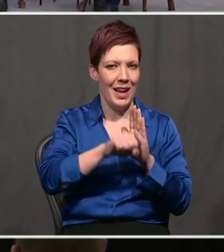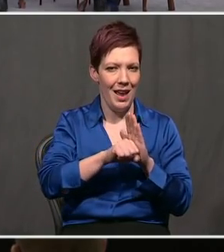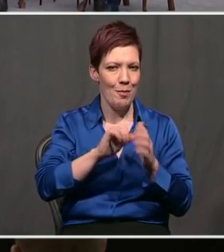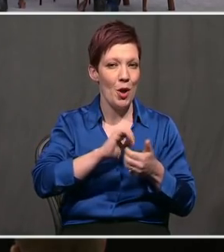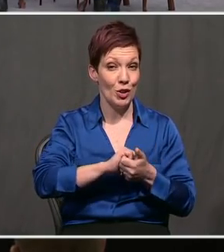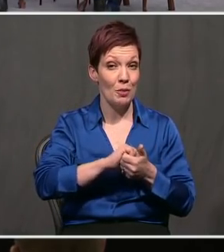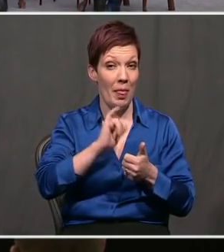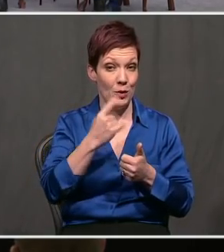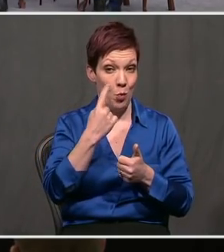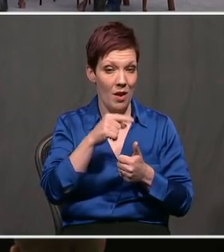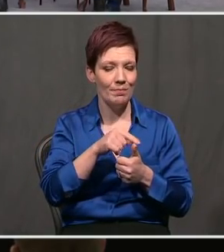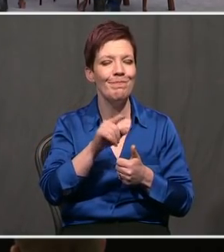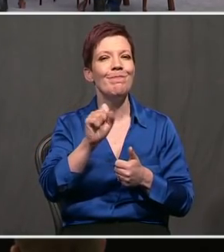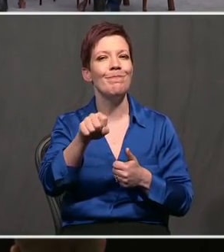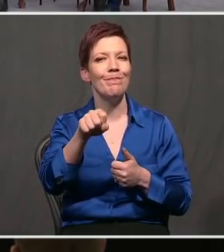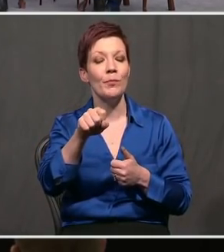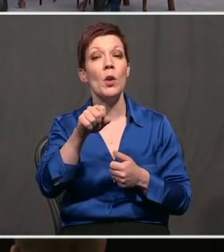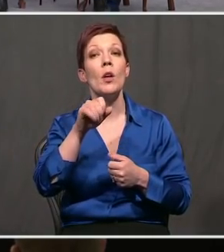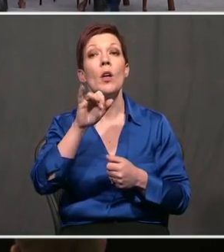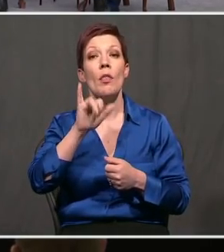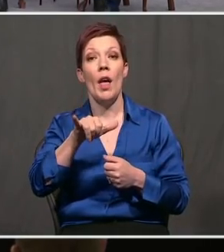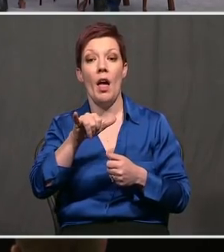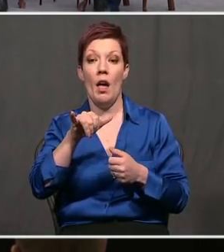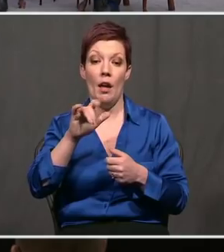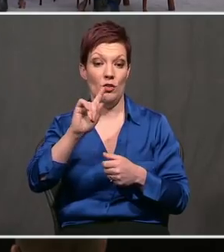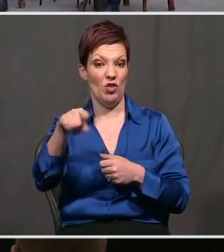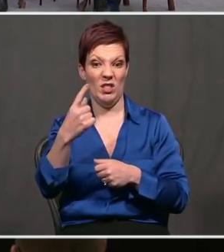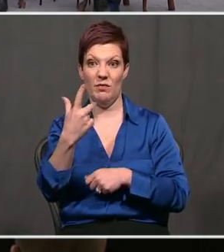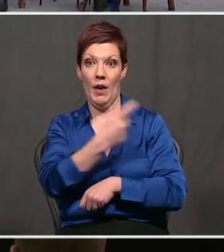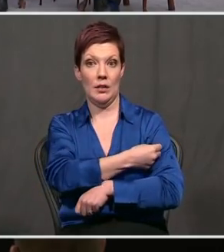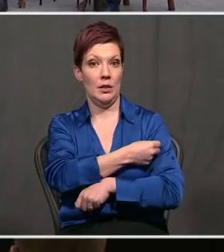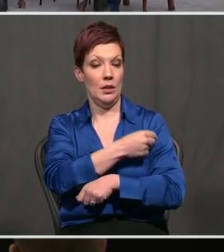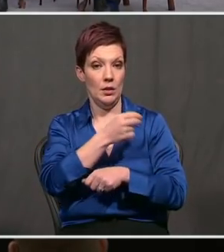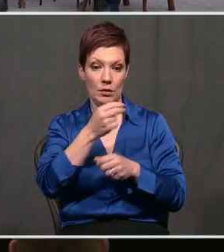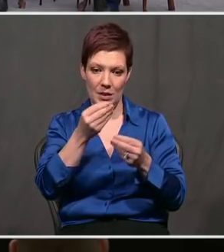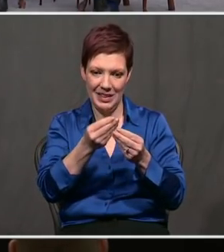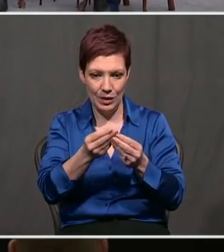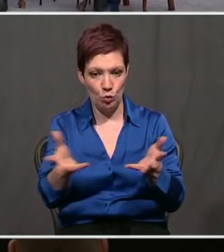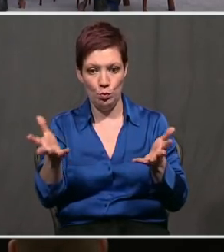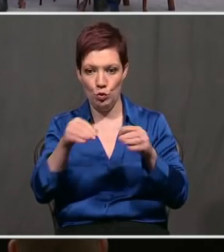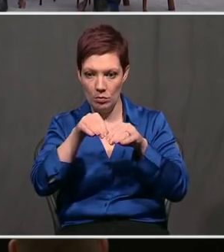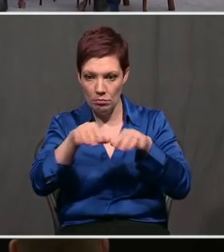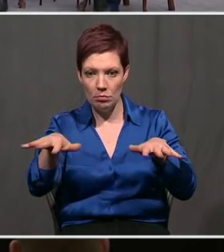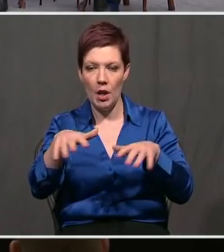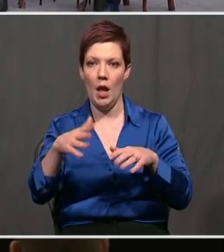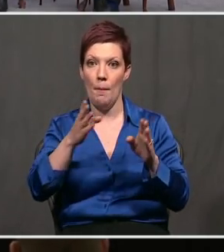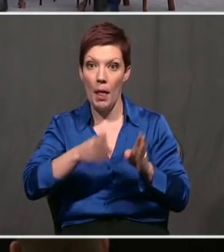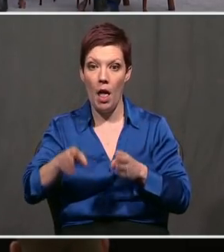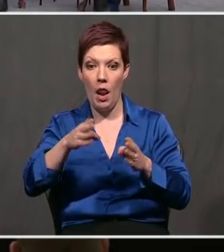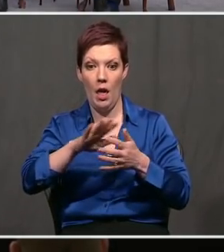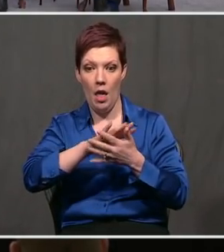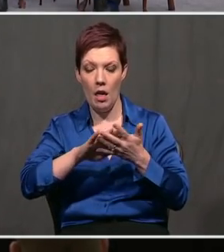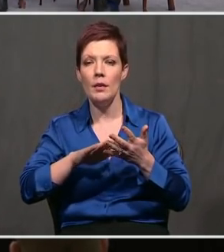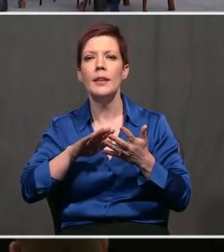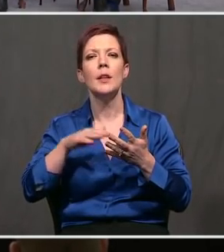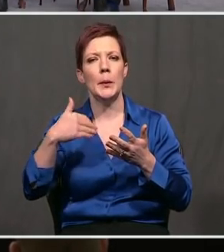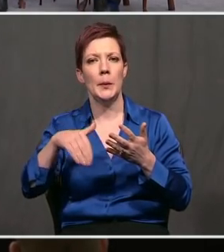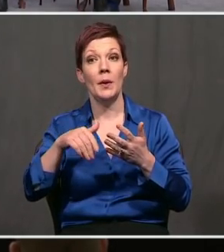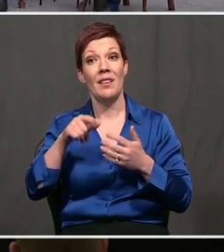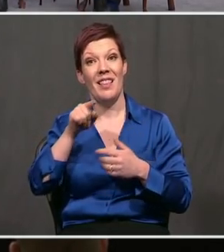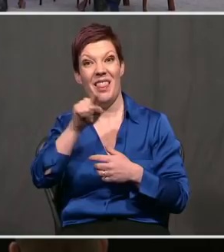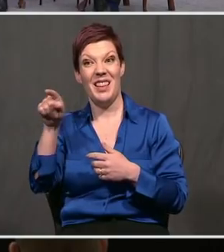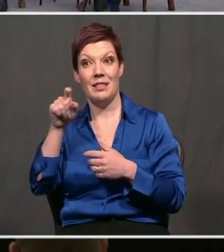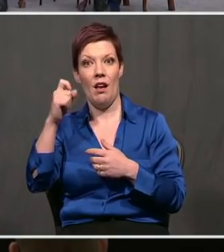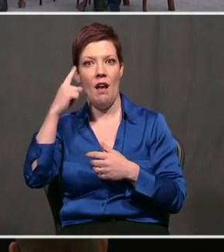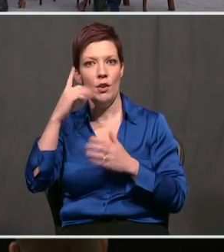And just on vaccine distribution planning, these four governors put together some of the best vaccine